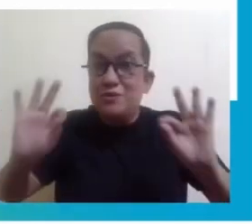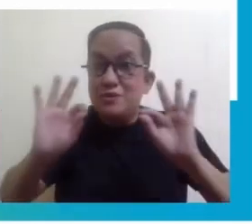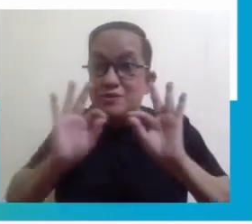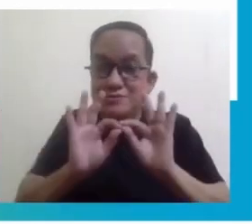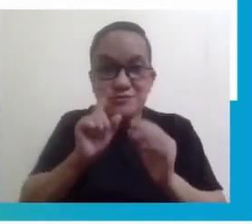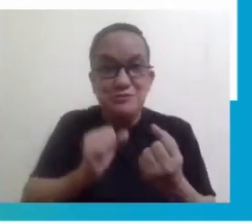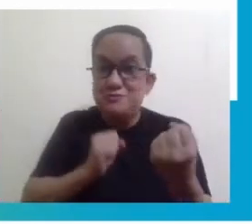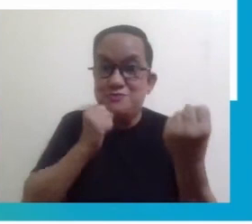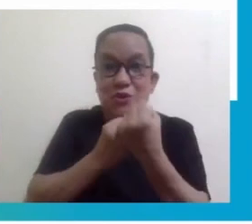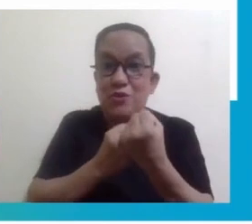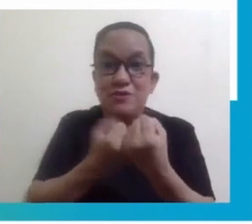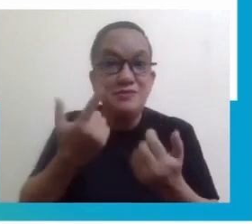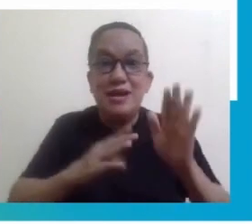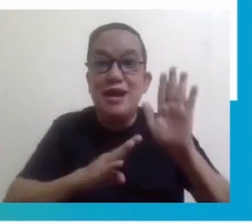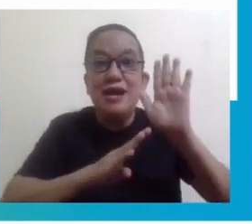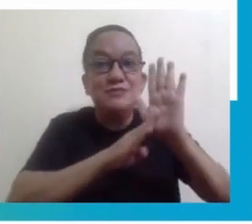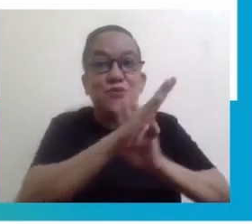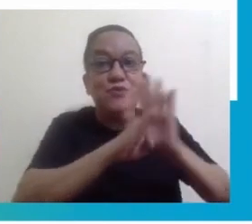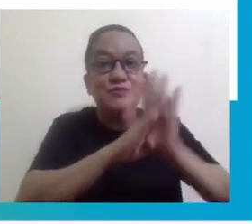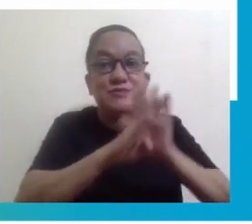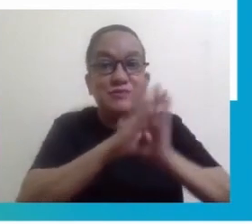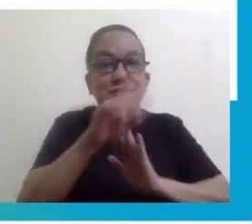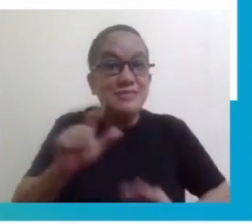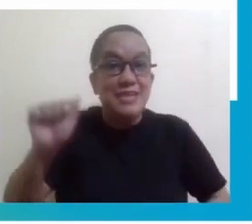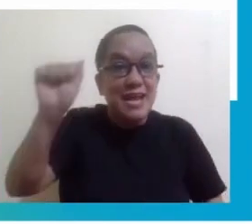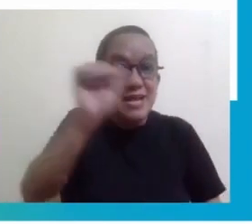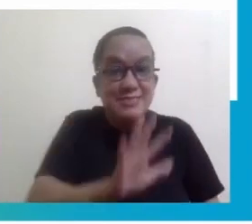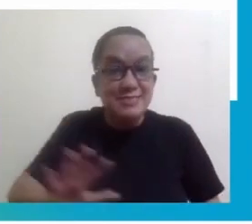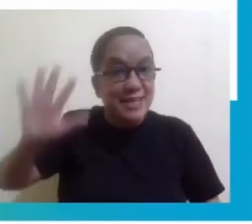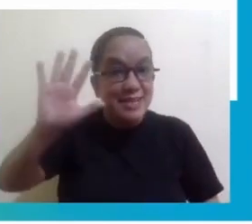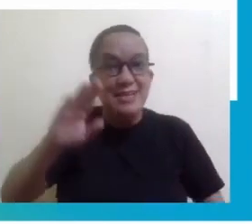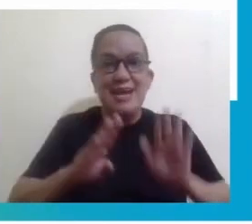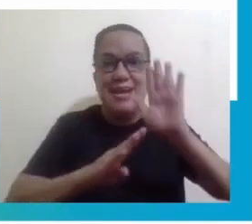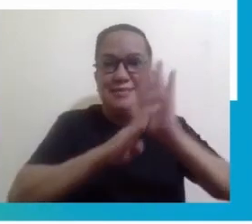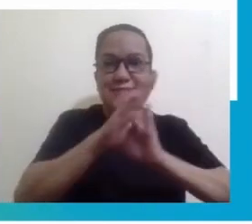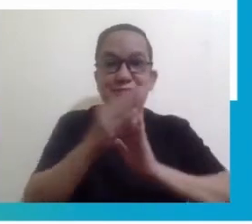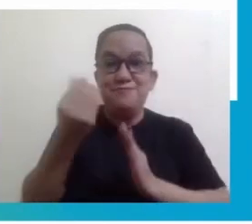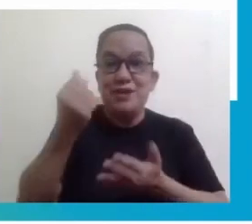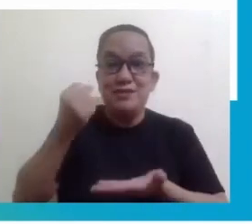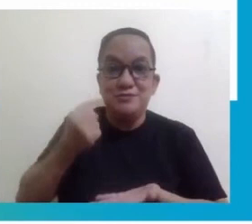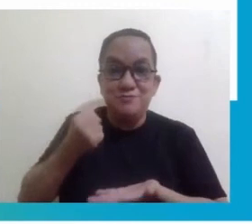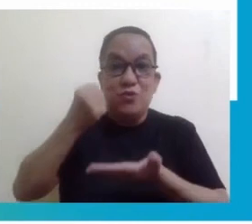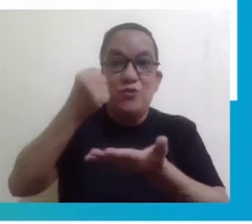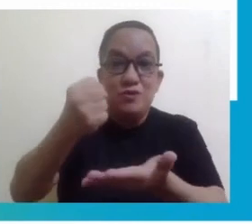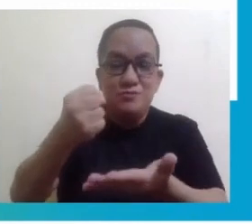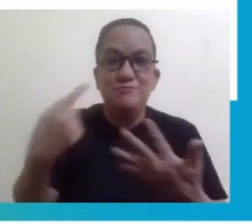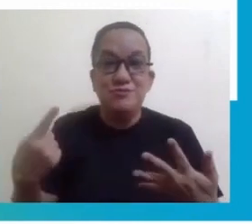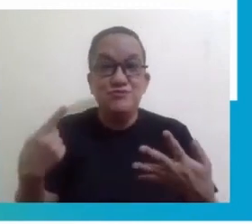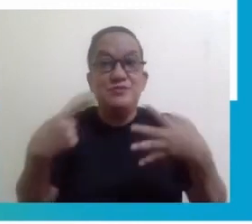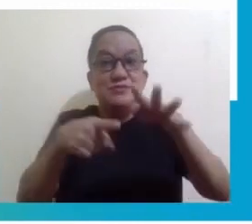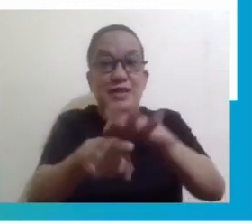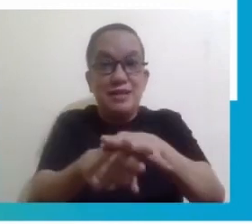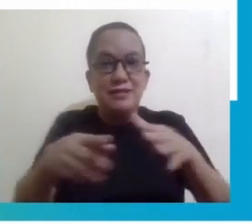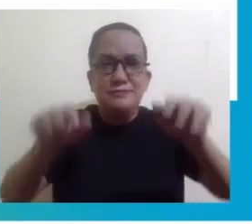Indonesian government's national youth financial inclusion strategy. I encourage such participation of young minds as